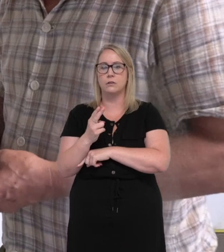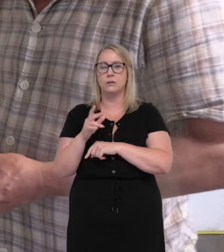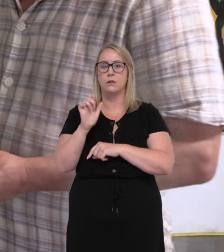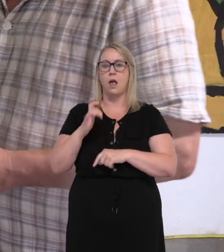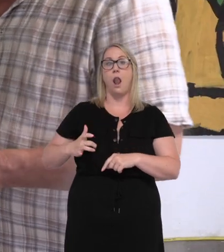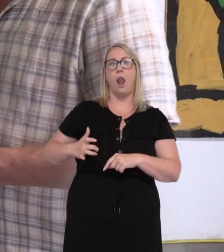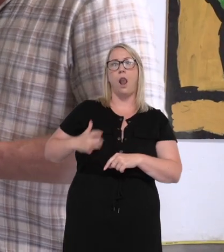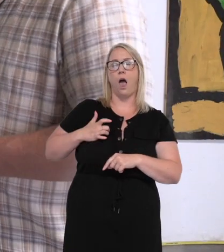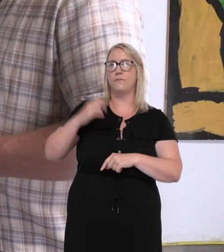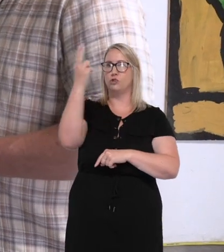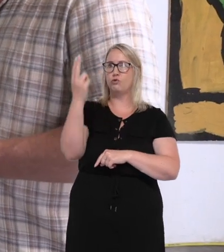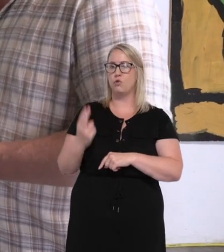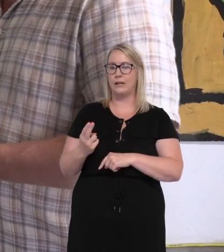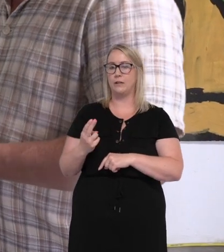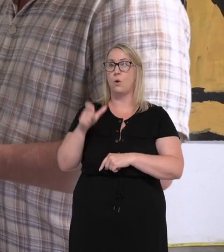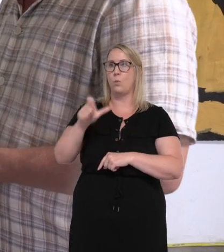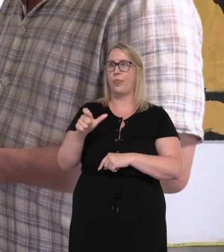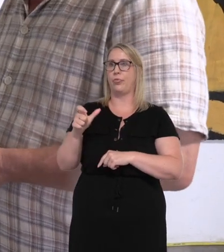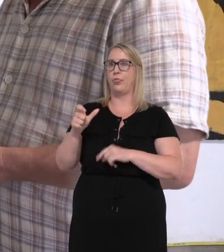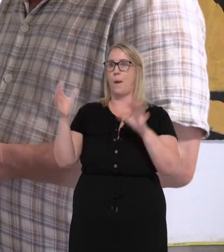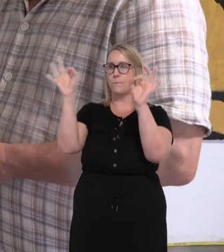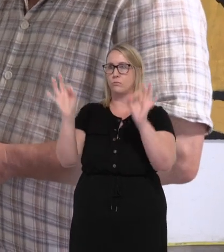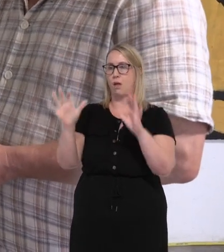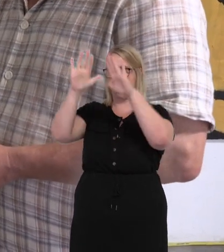life drawing with a model, and